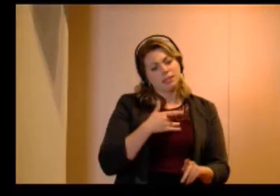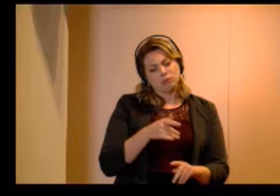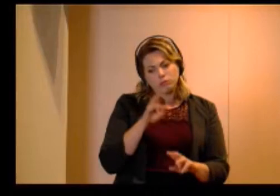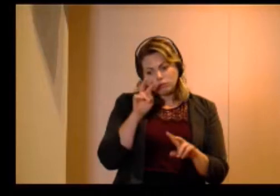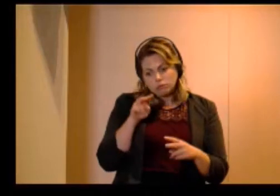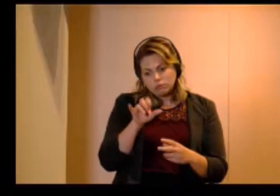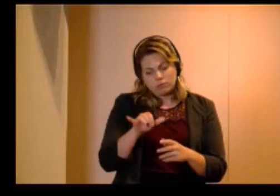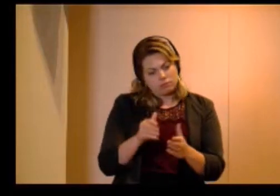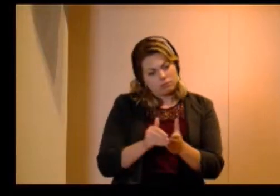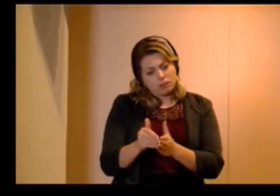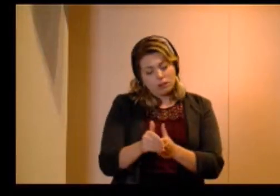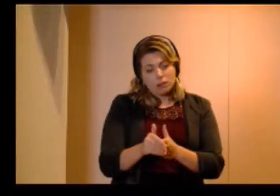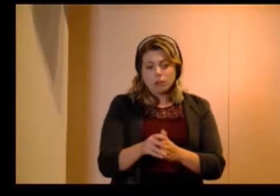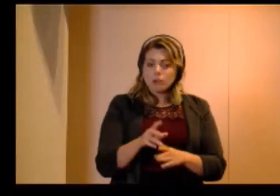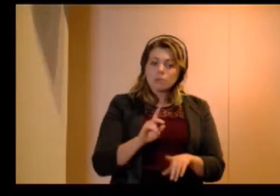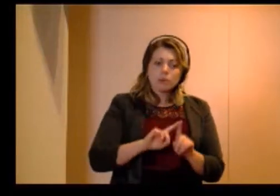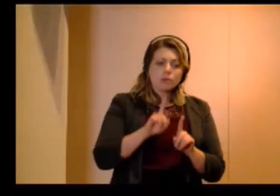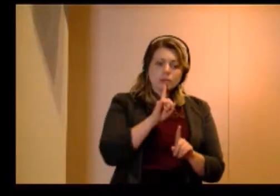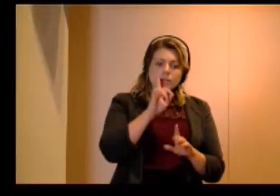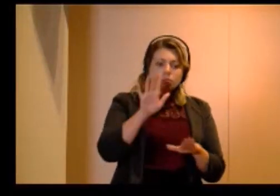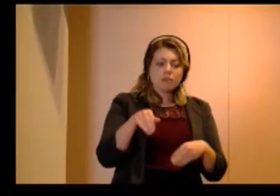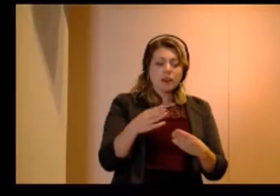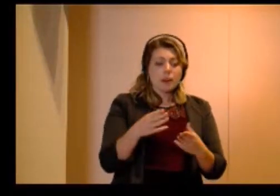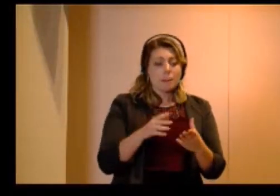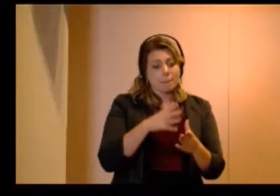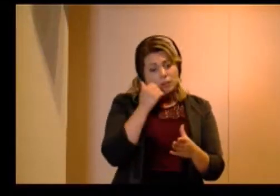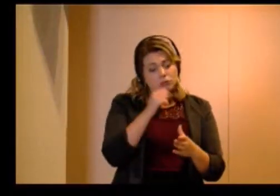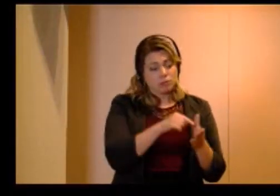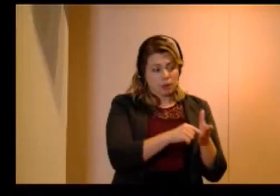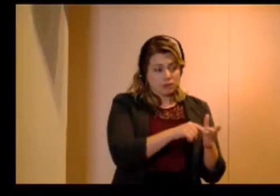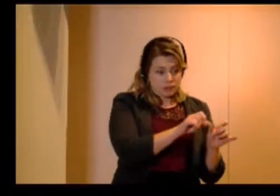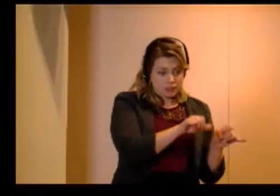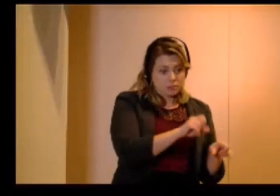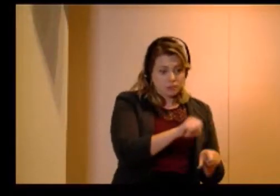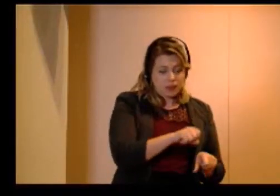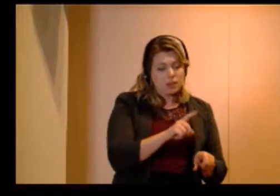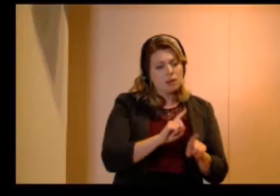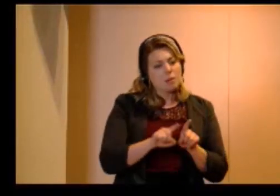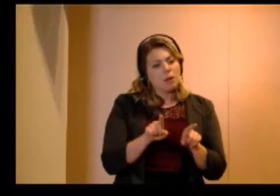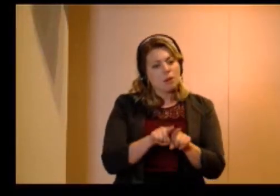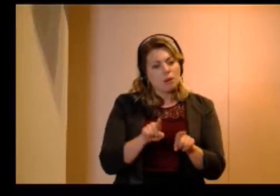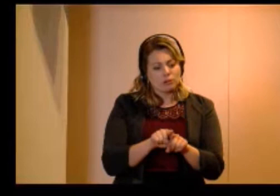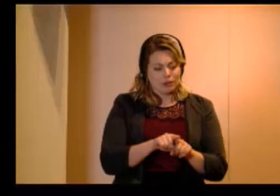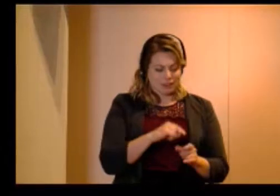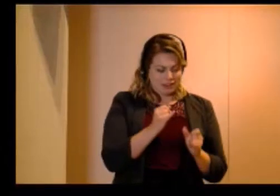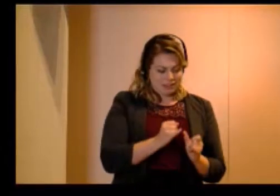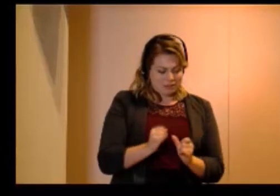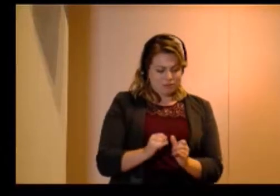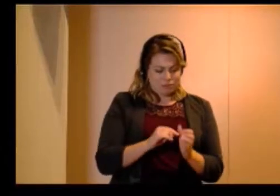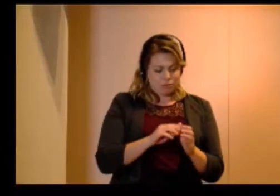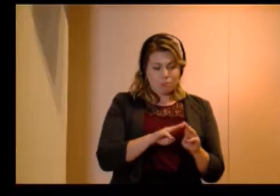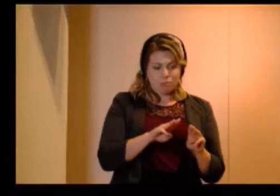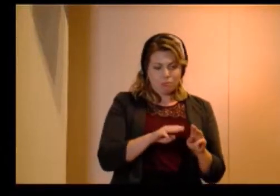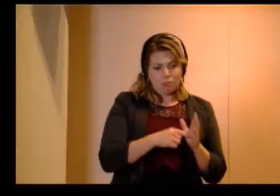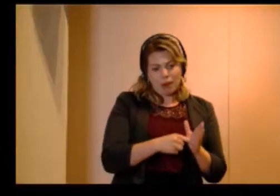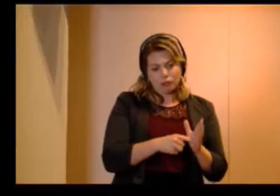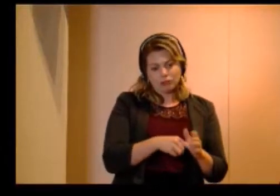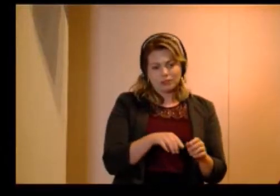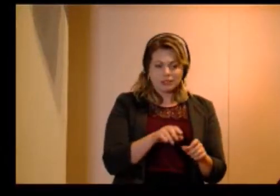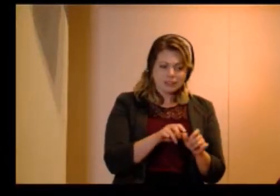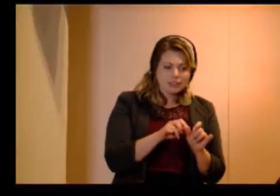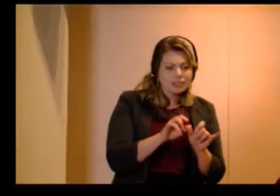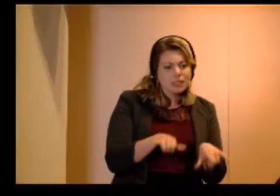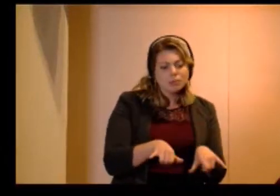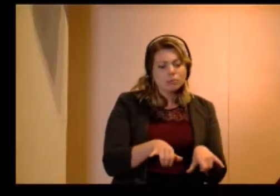fueling this, so just providing better model systems, but also transitioning from individual model systems to being able to